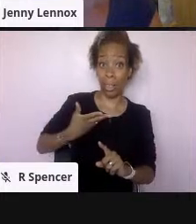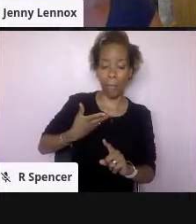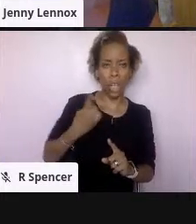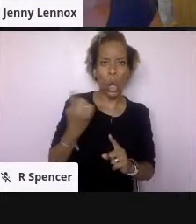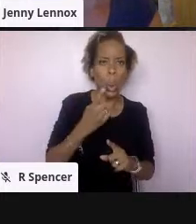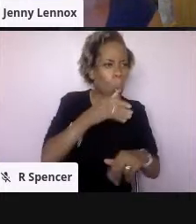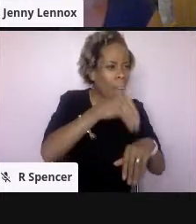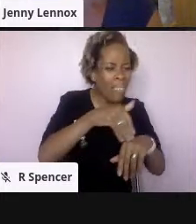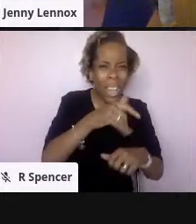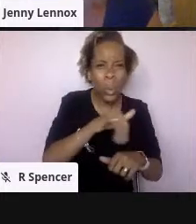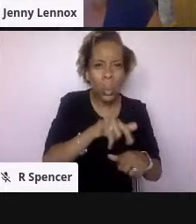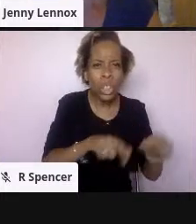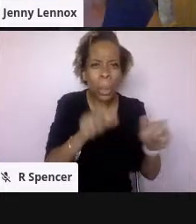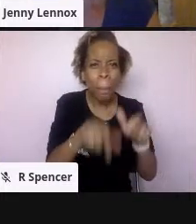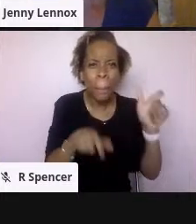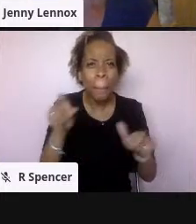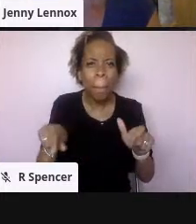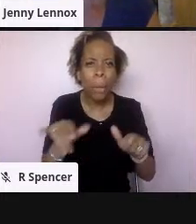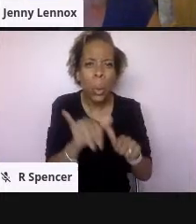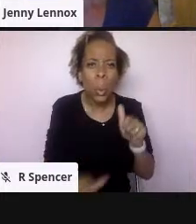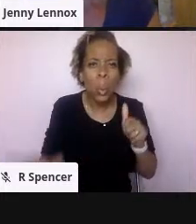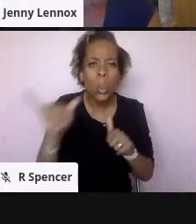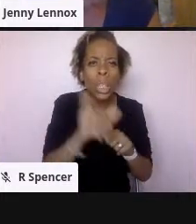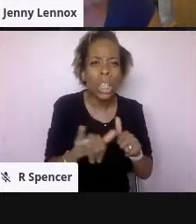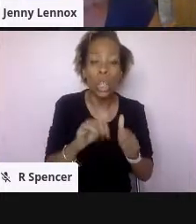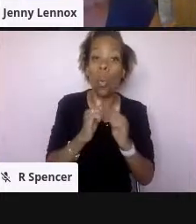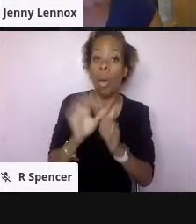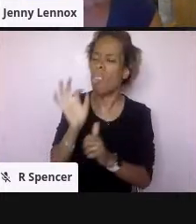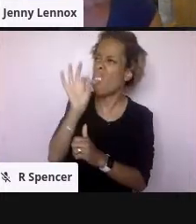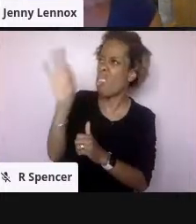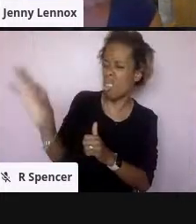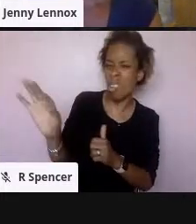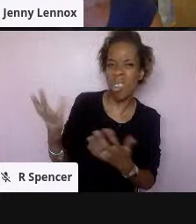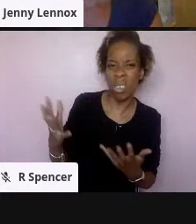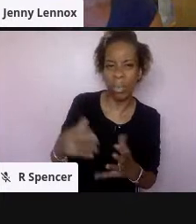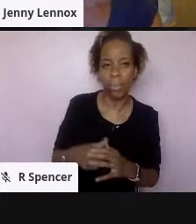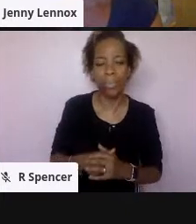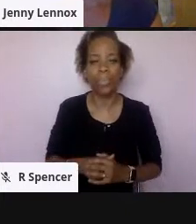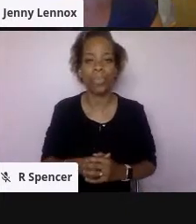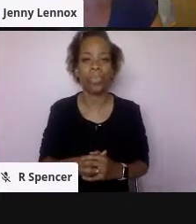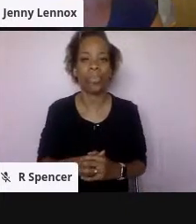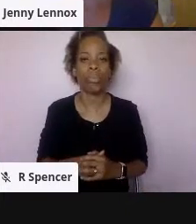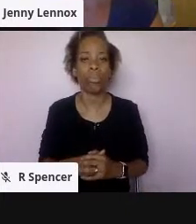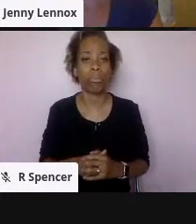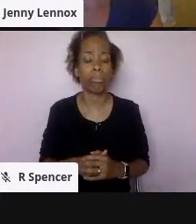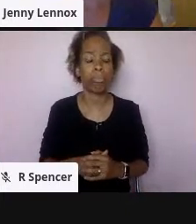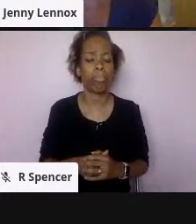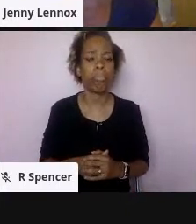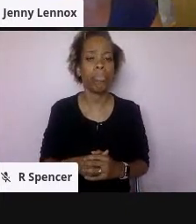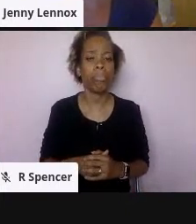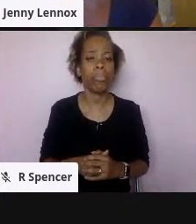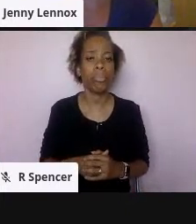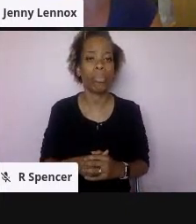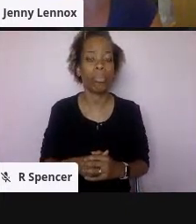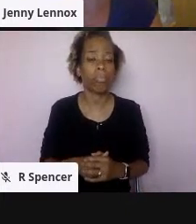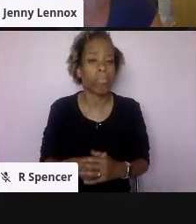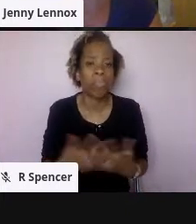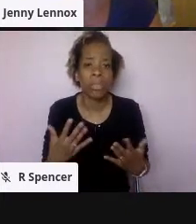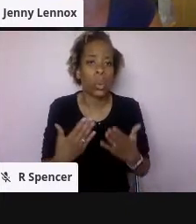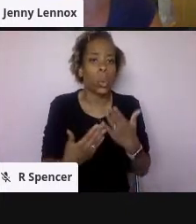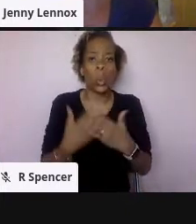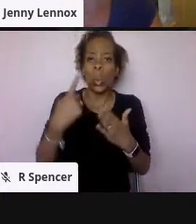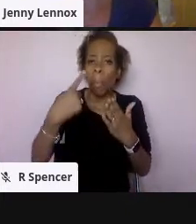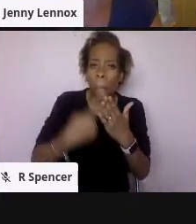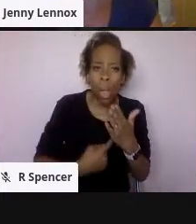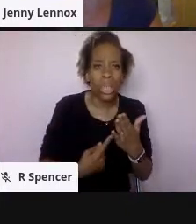really important to kind of be asking that. And I think whenever the new policy or practice is being